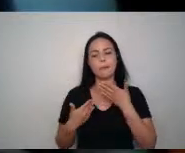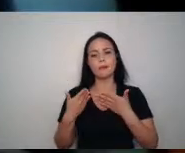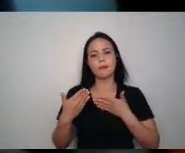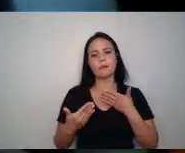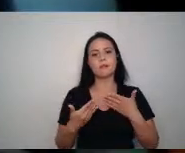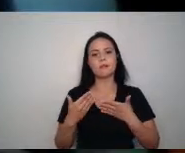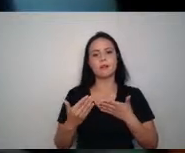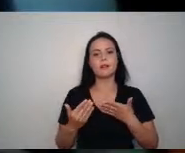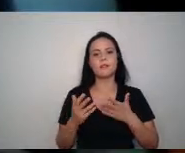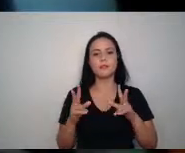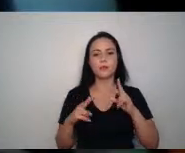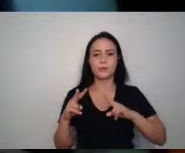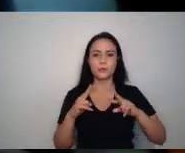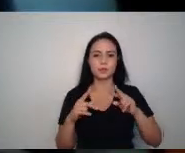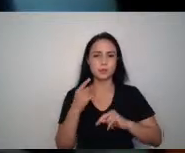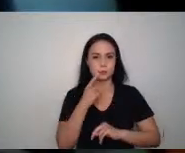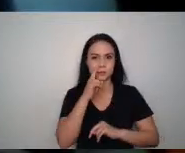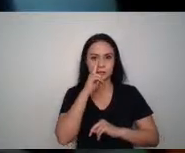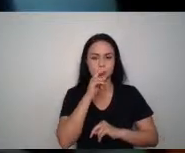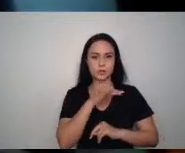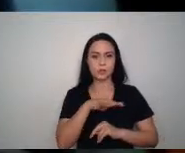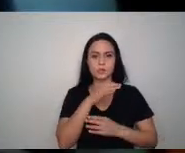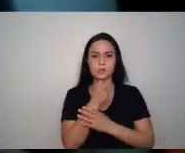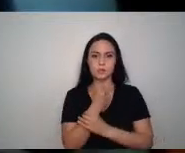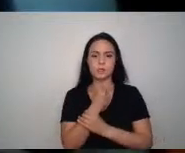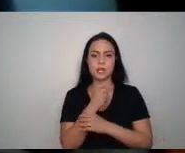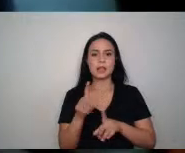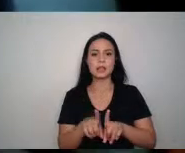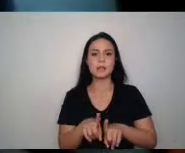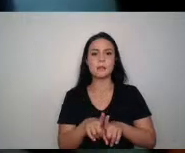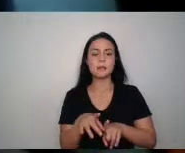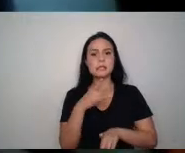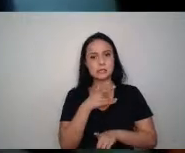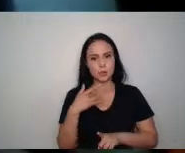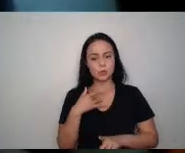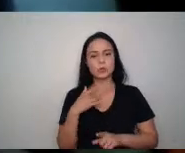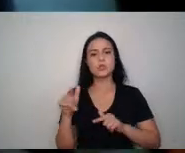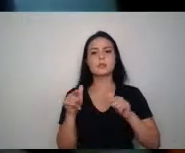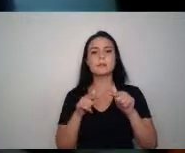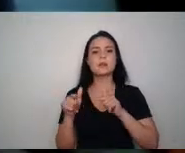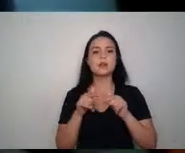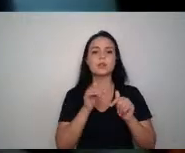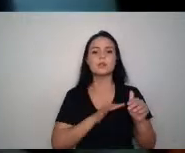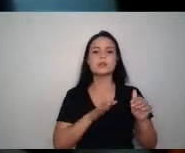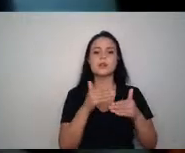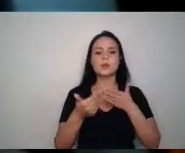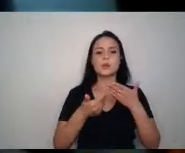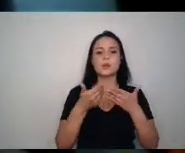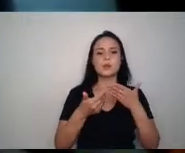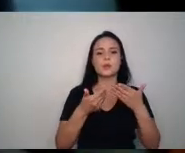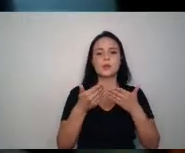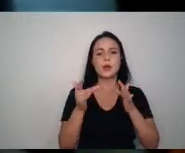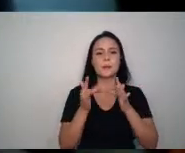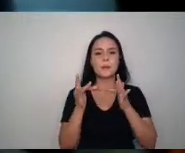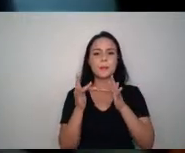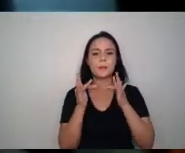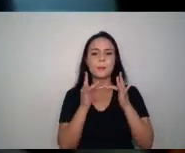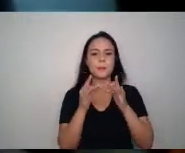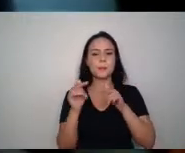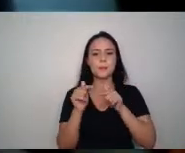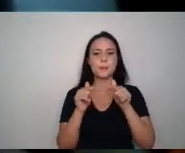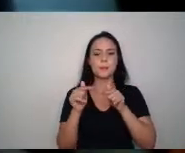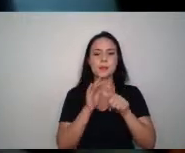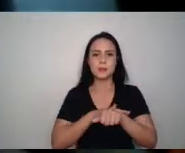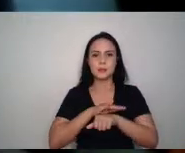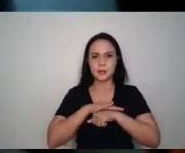more proactive in identifying risks for health and of workers' health, and